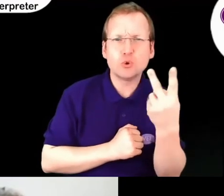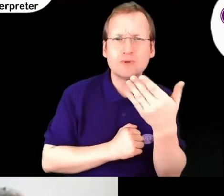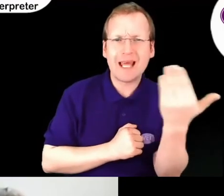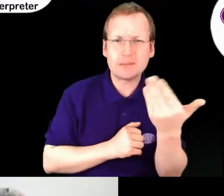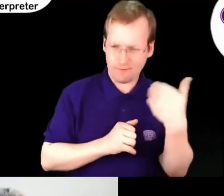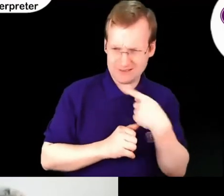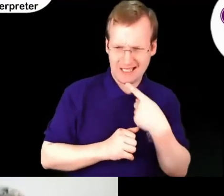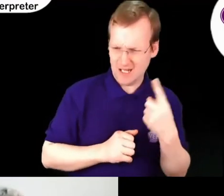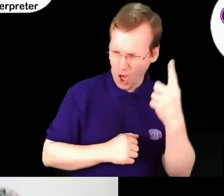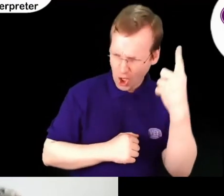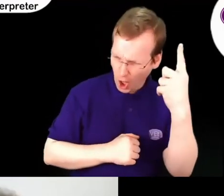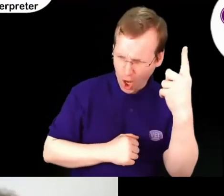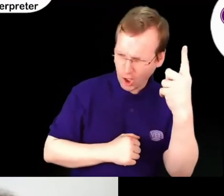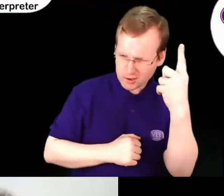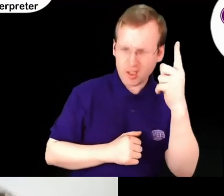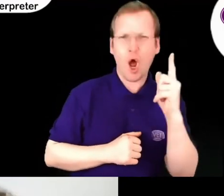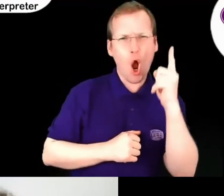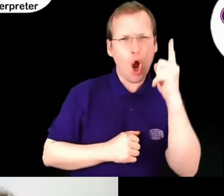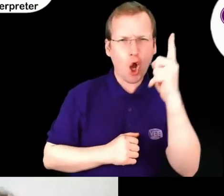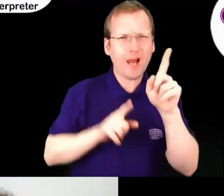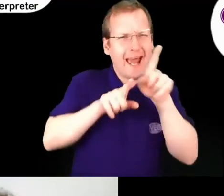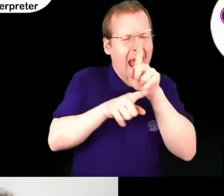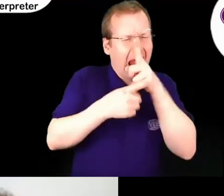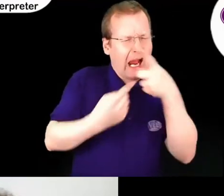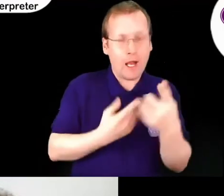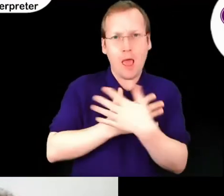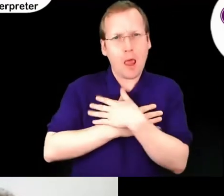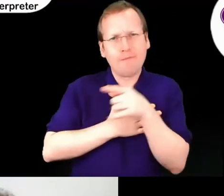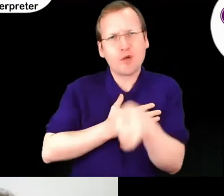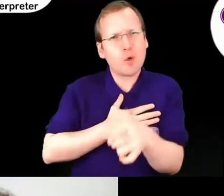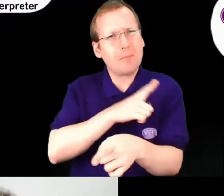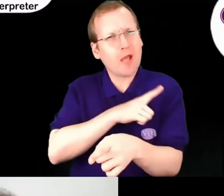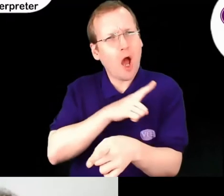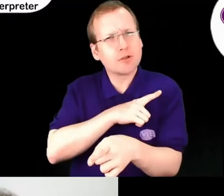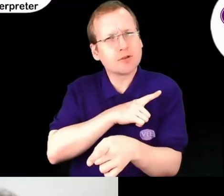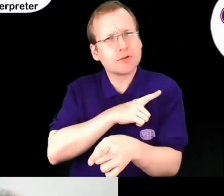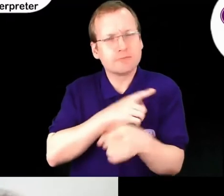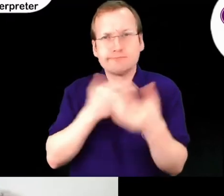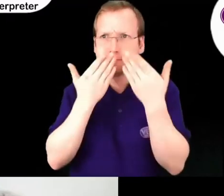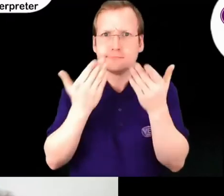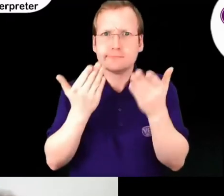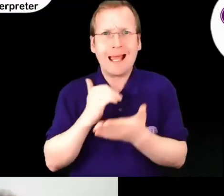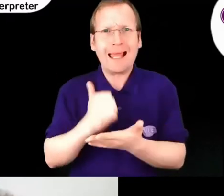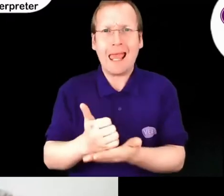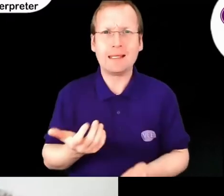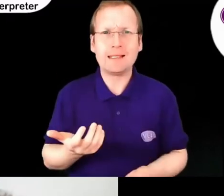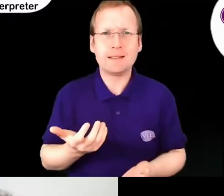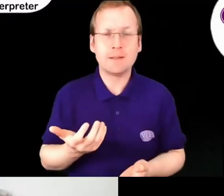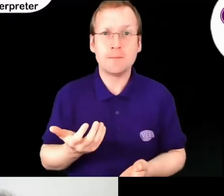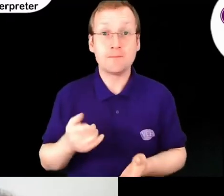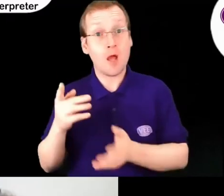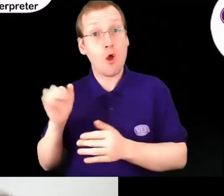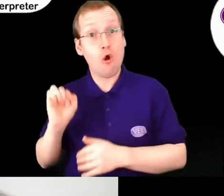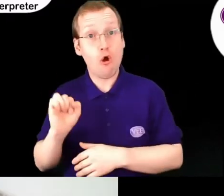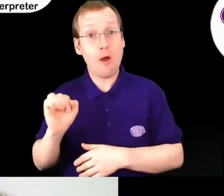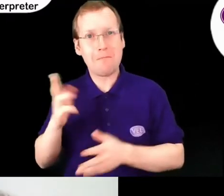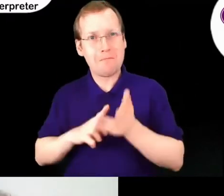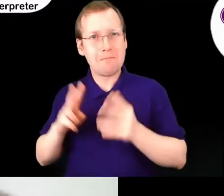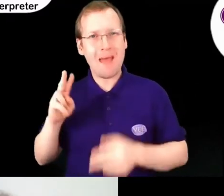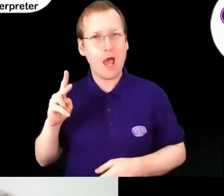that God could love her because of the way that she was. Now she, unknown to her parents or